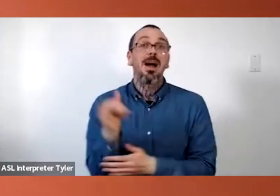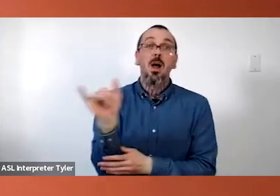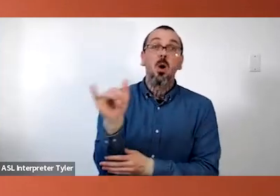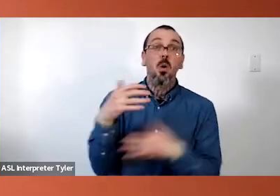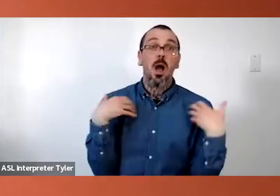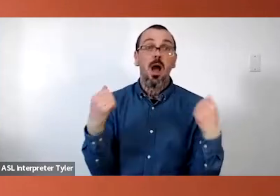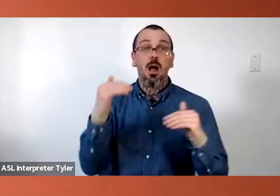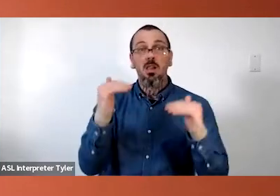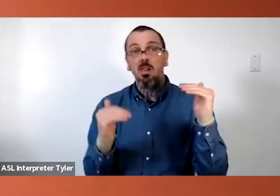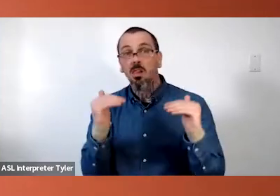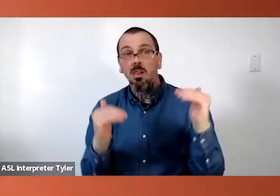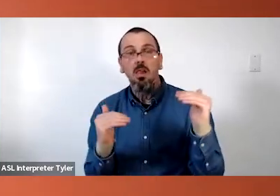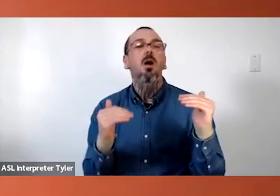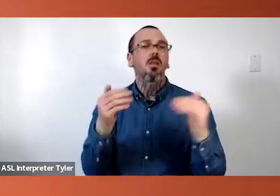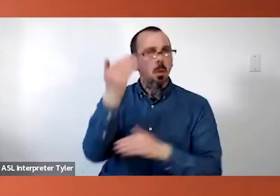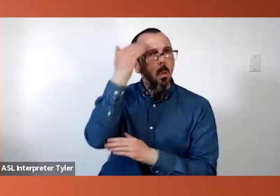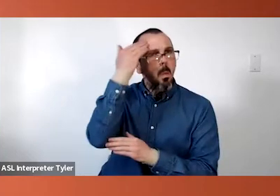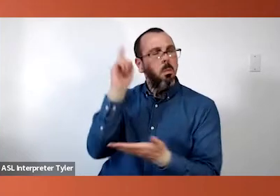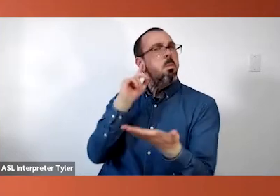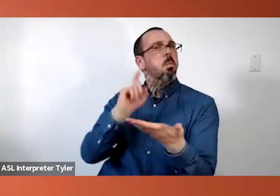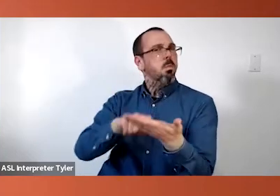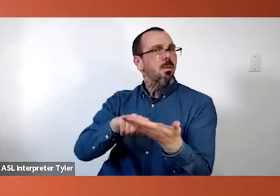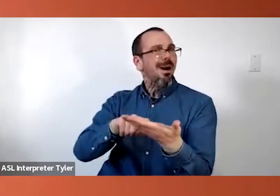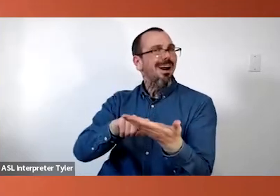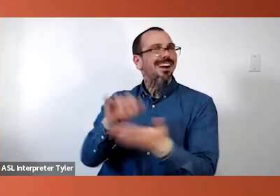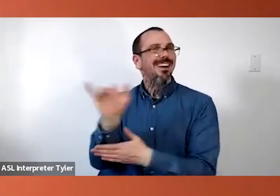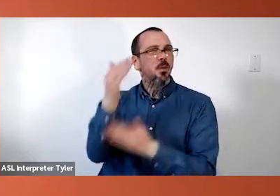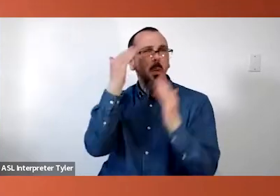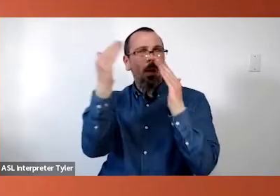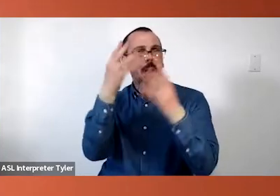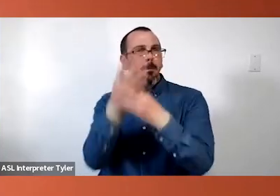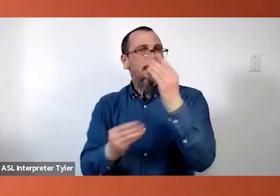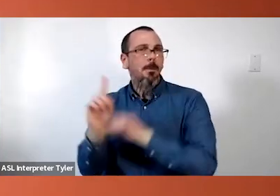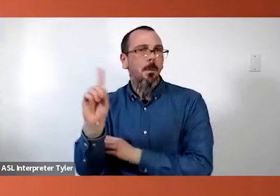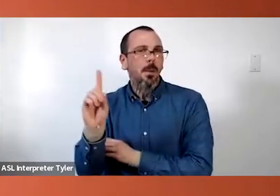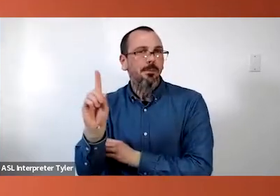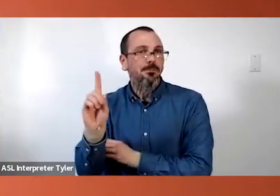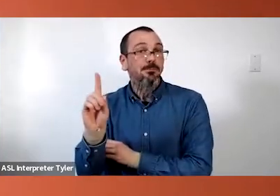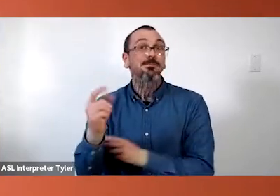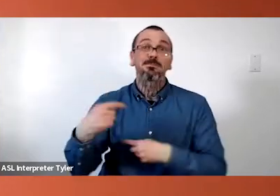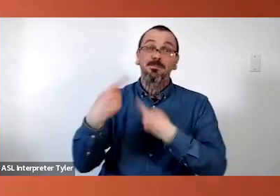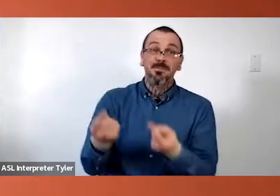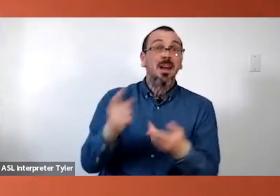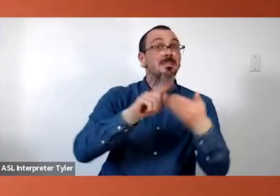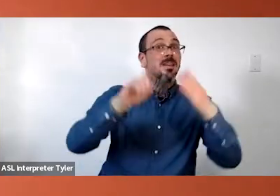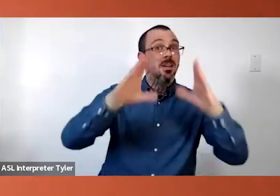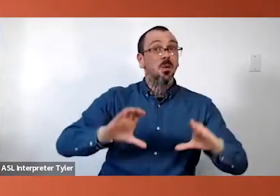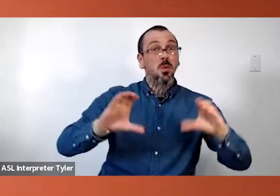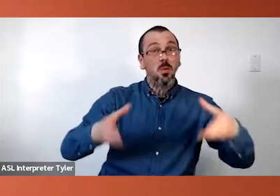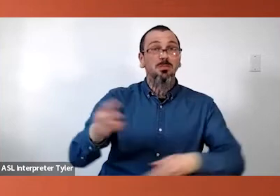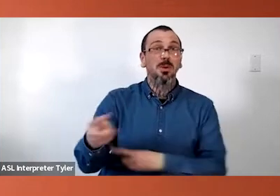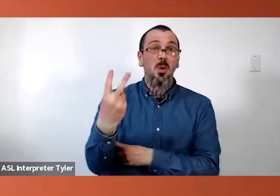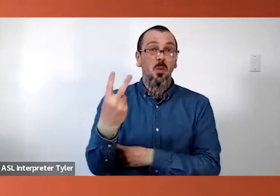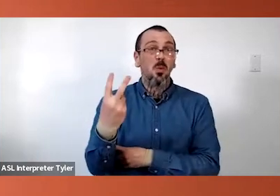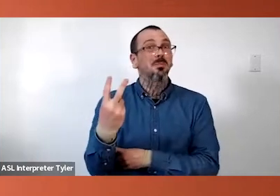inequities and knowledge gaps. This particular group is our second version of the Investigators. I've been piloting the program in